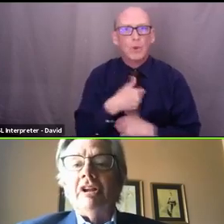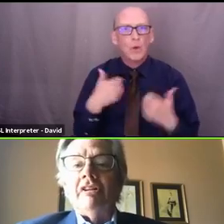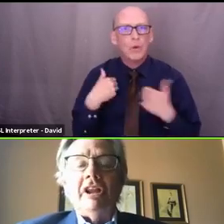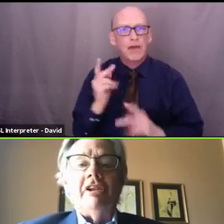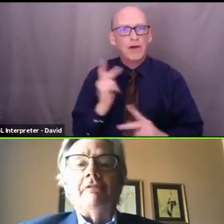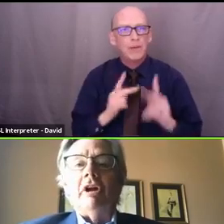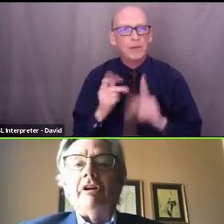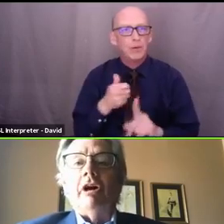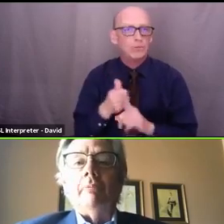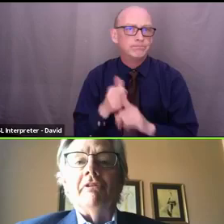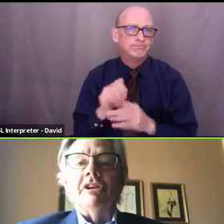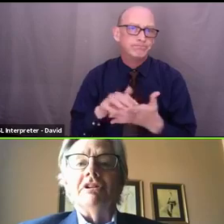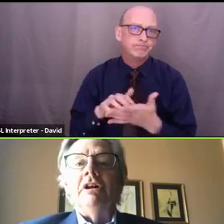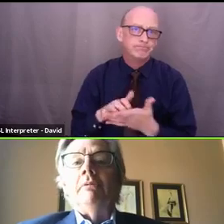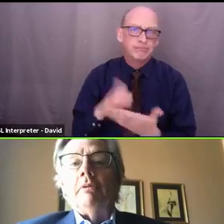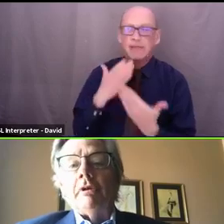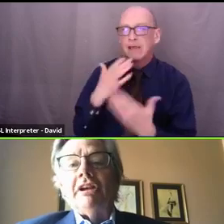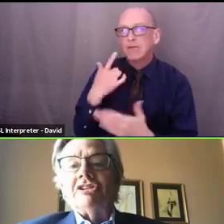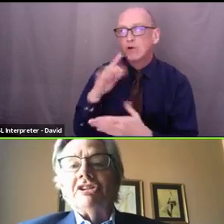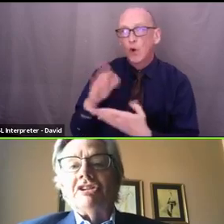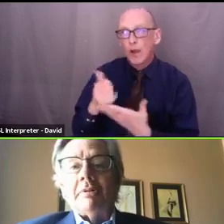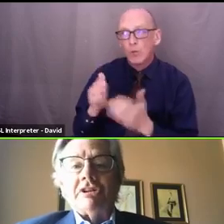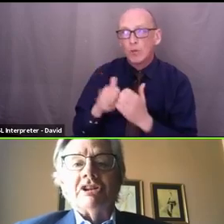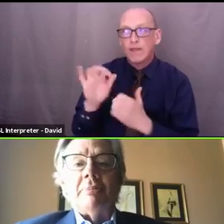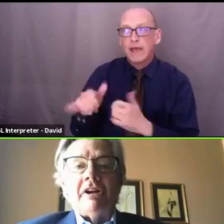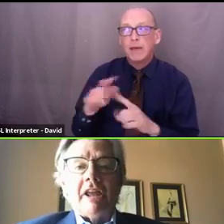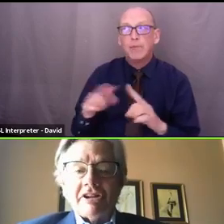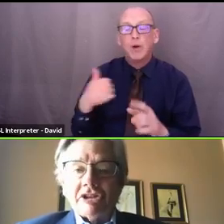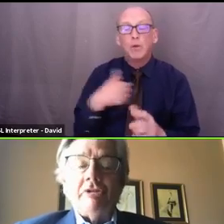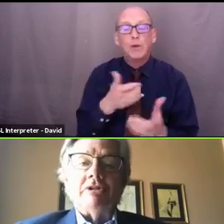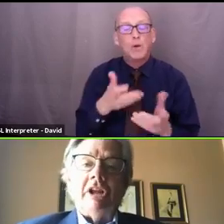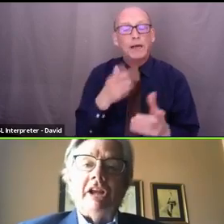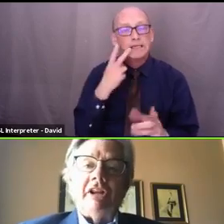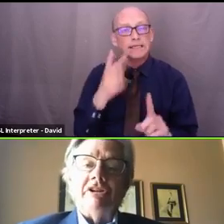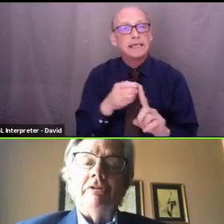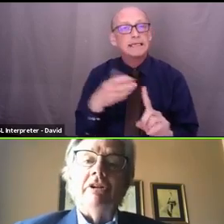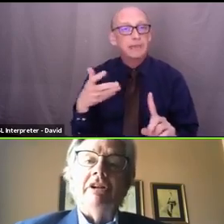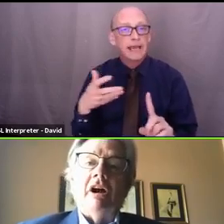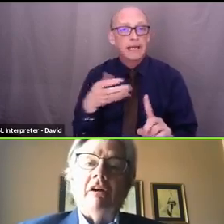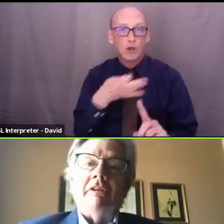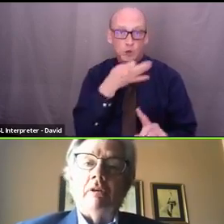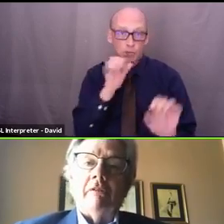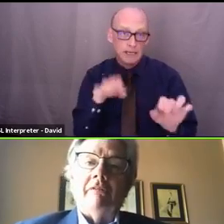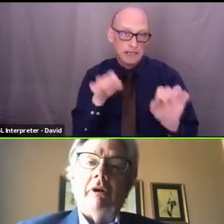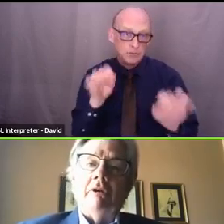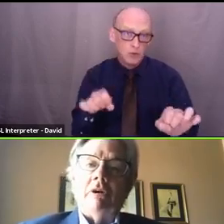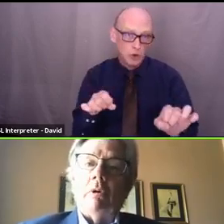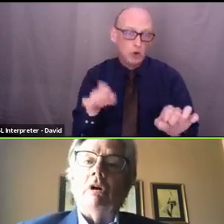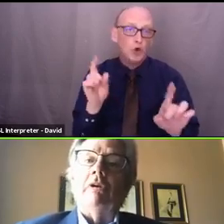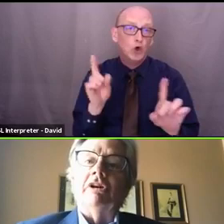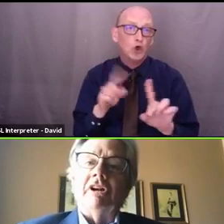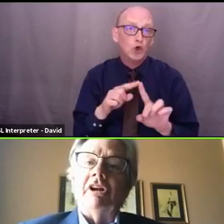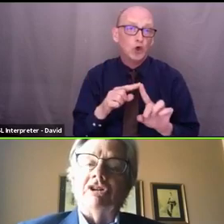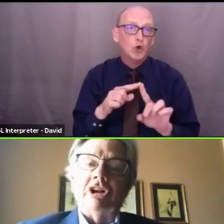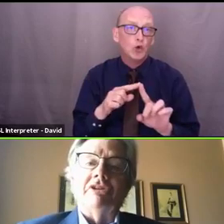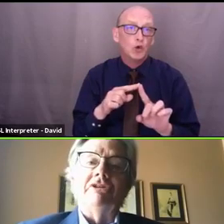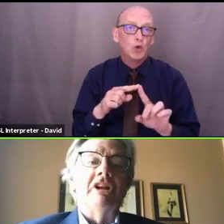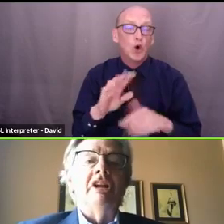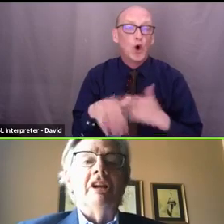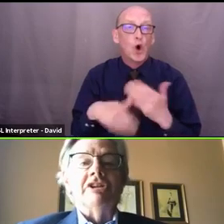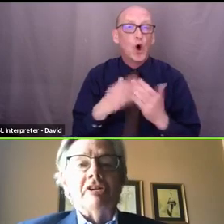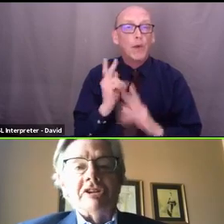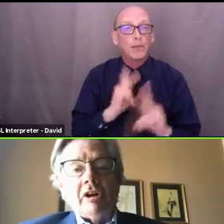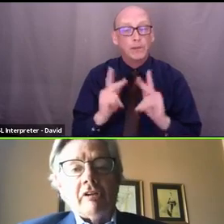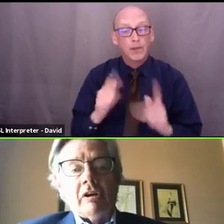conditions. Thank you for all your help with this. But we'd like to see some of this expanded as soon as we can to the heroic work done in our